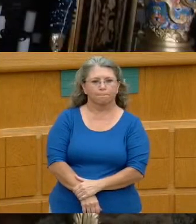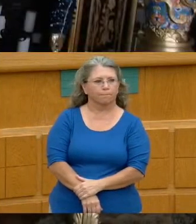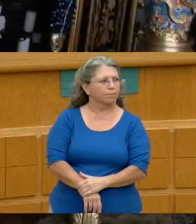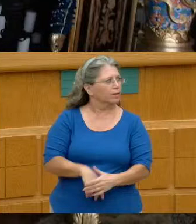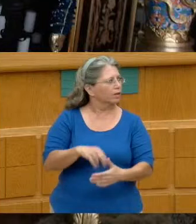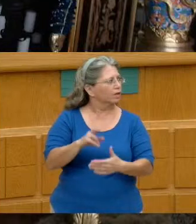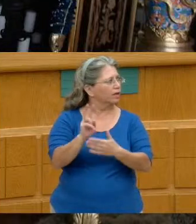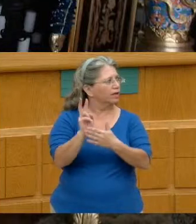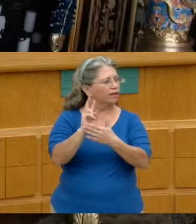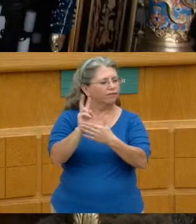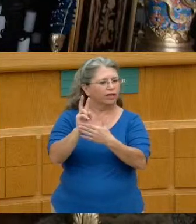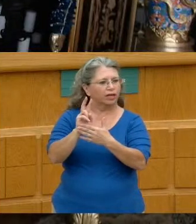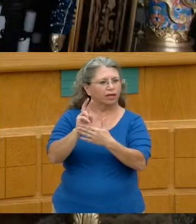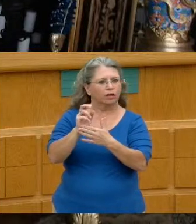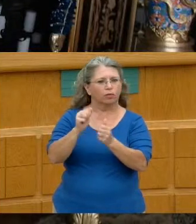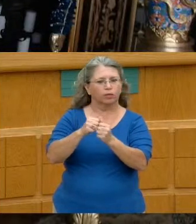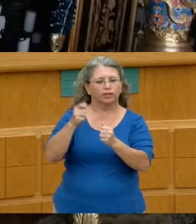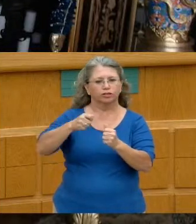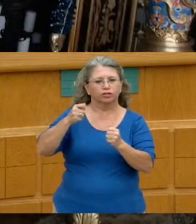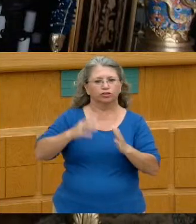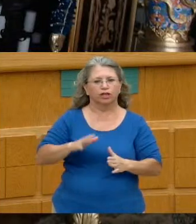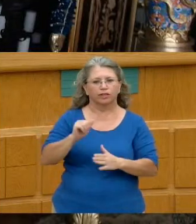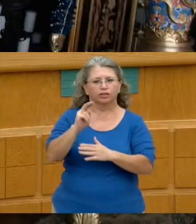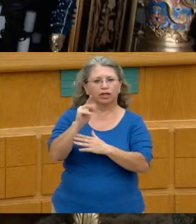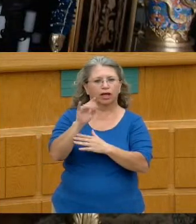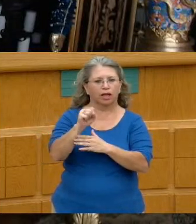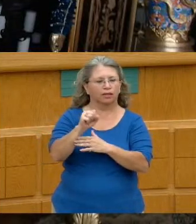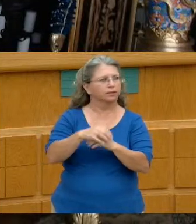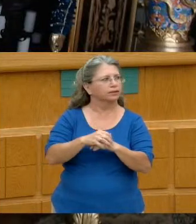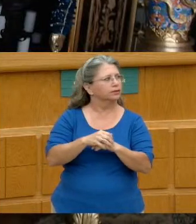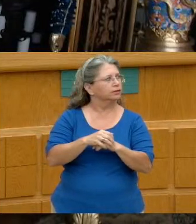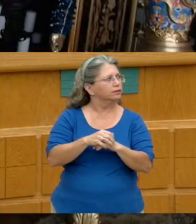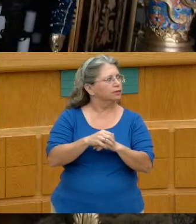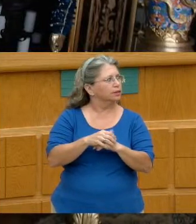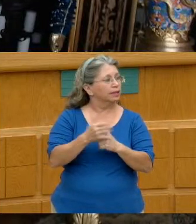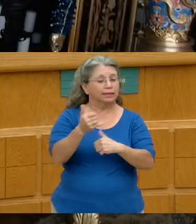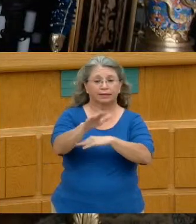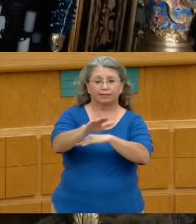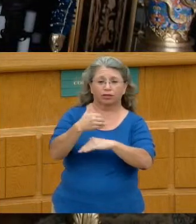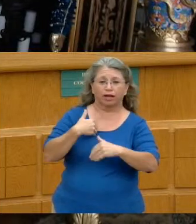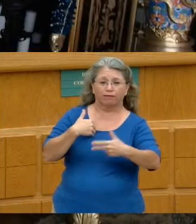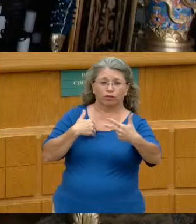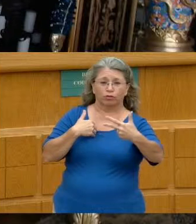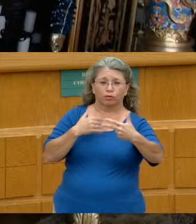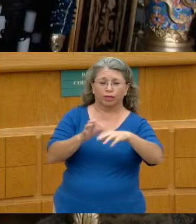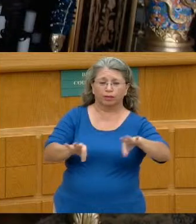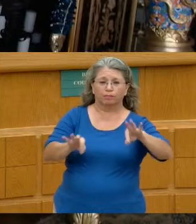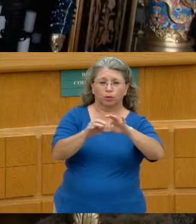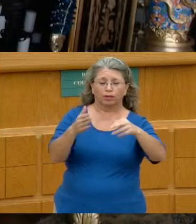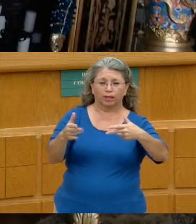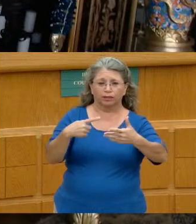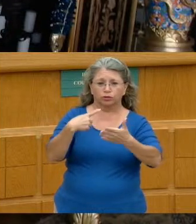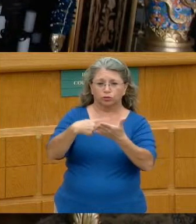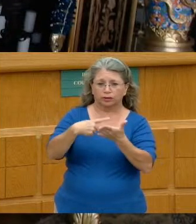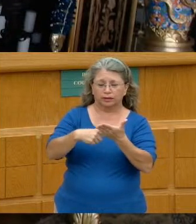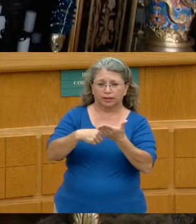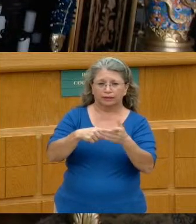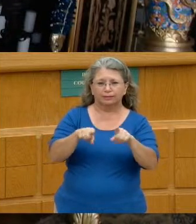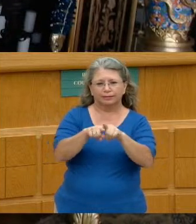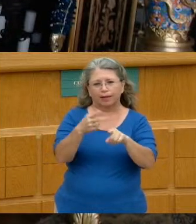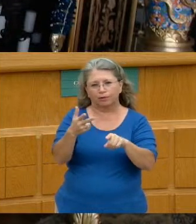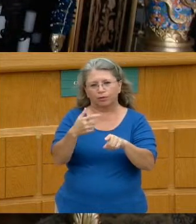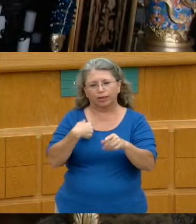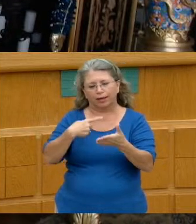Barbara Canales, Nueces County Judge. This afternoon, I have 3 major items to discuss with you, and they are the same 3 items I